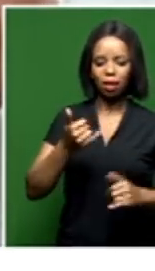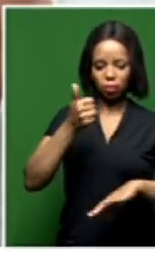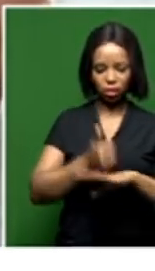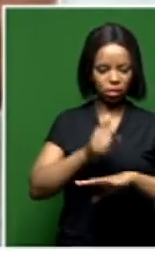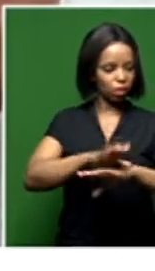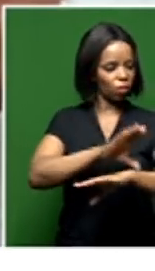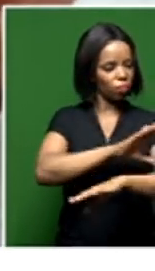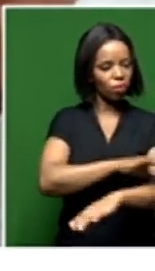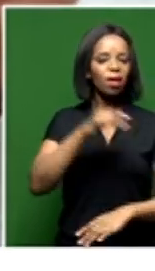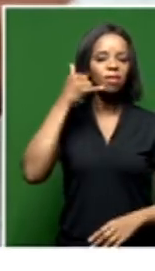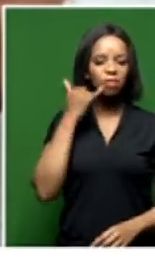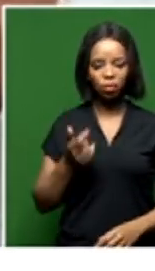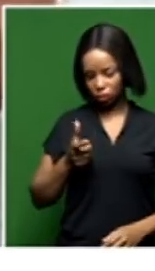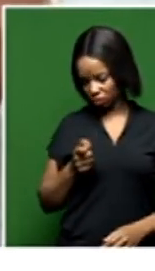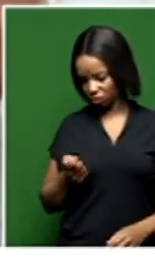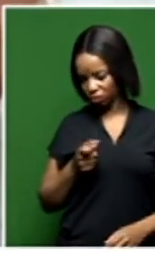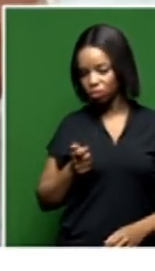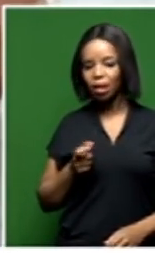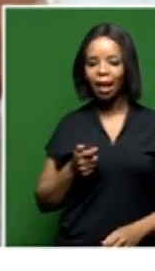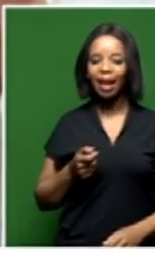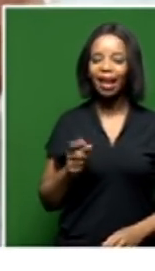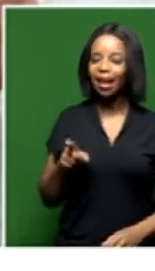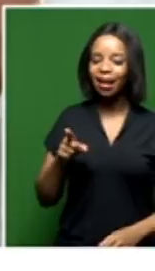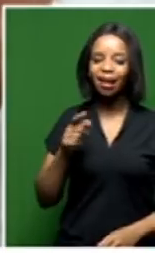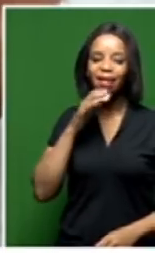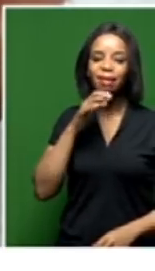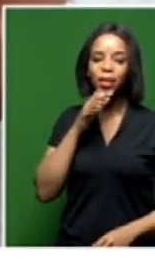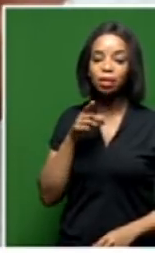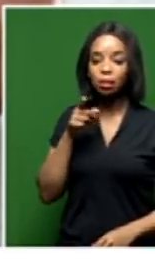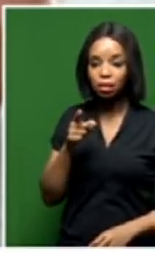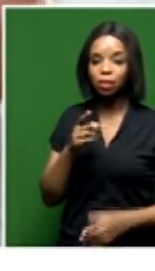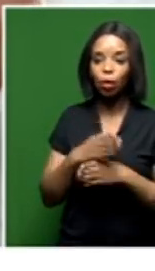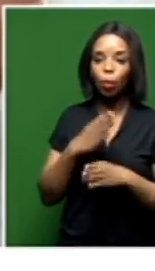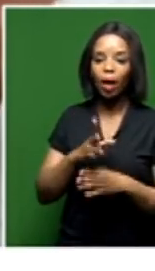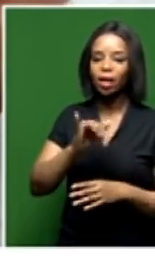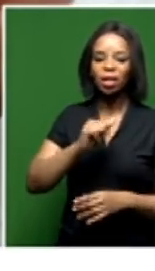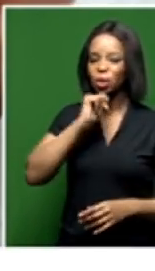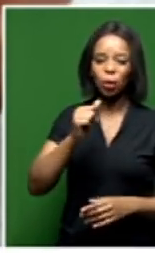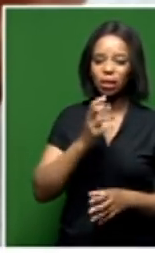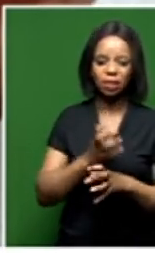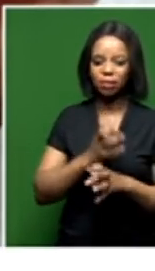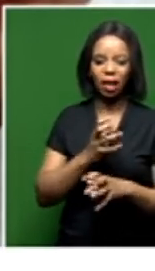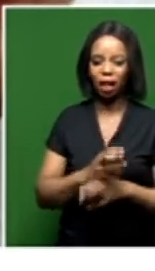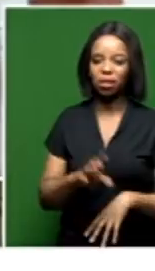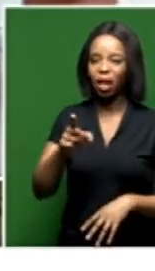computer, to still keep paying attention, especially if the work's not that difficult for you. But studying on my own